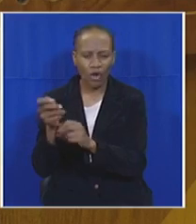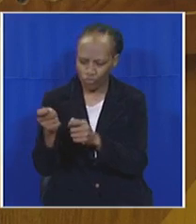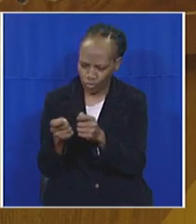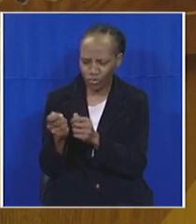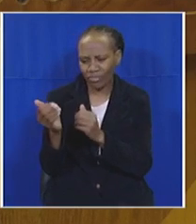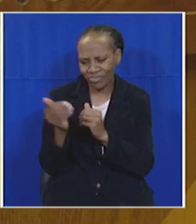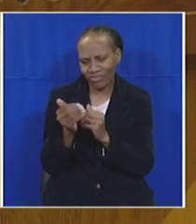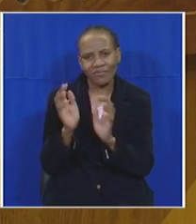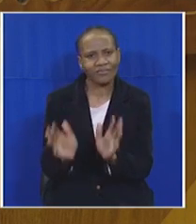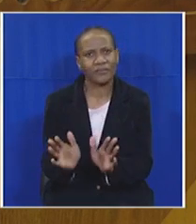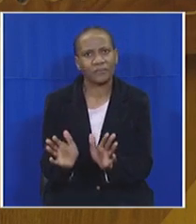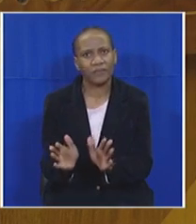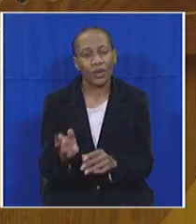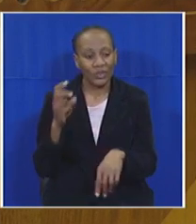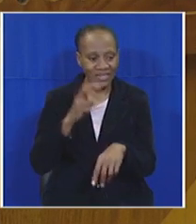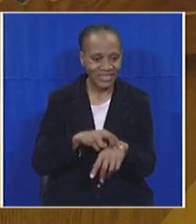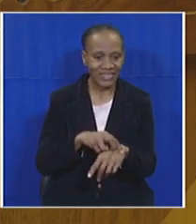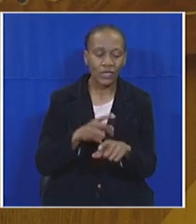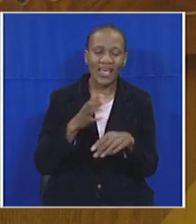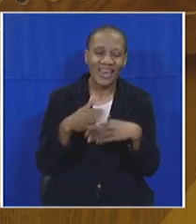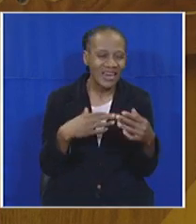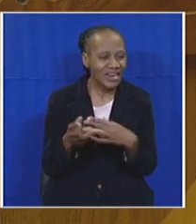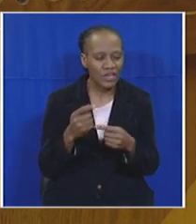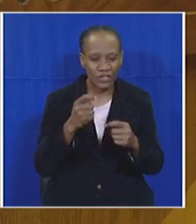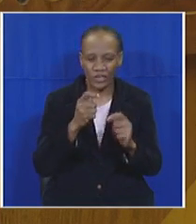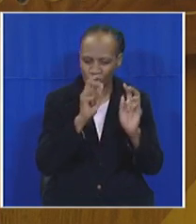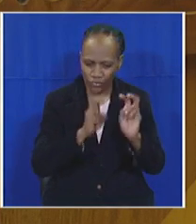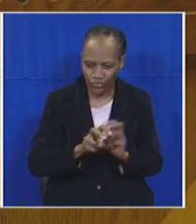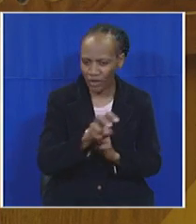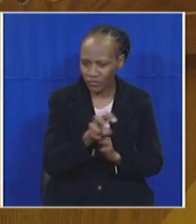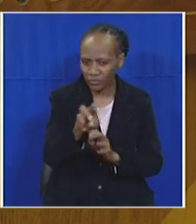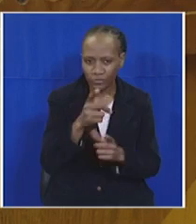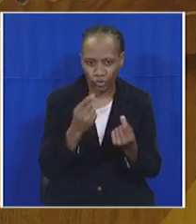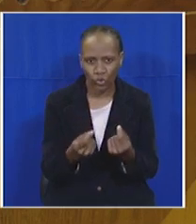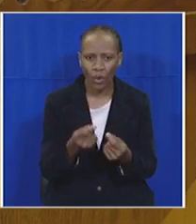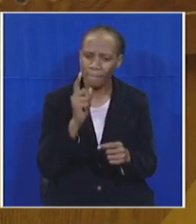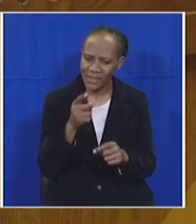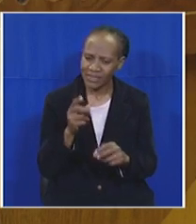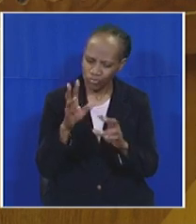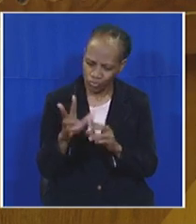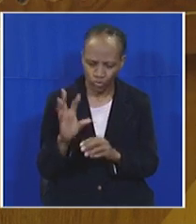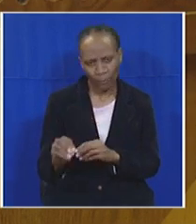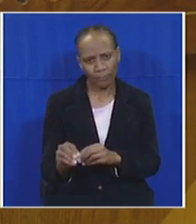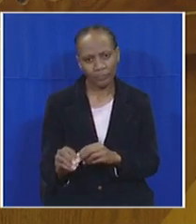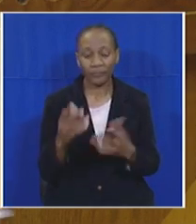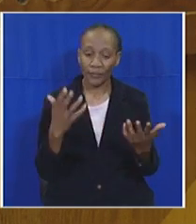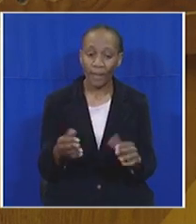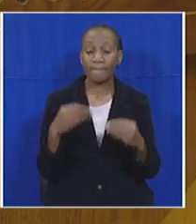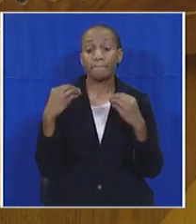the requirement of a detailed motivation for all travel, whether local or international, the discouragement of business class